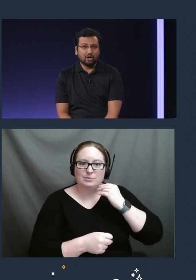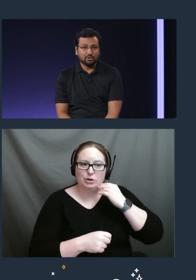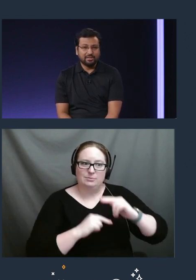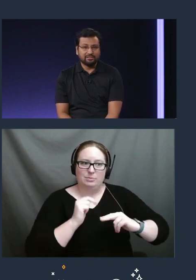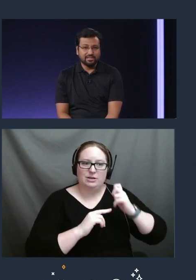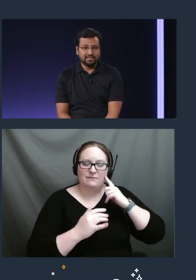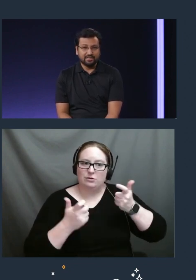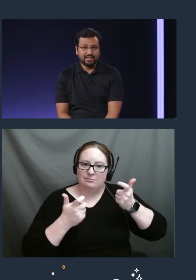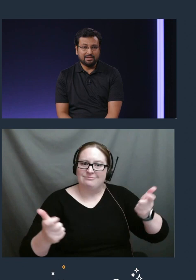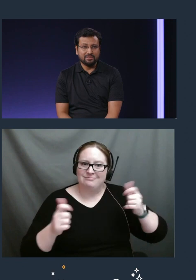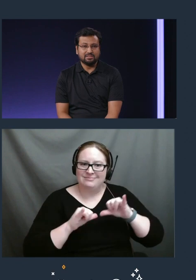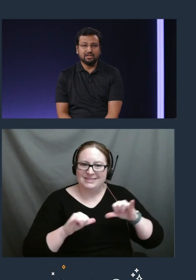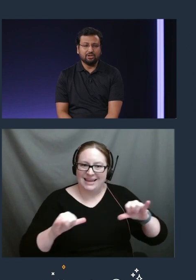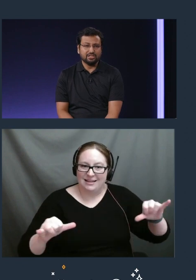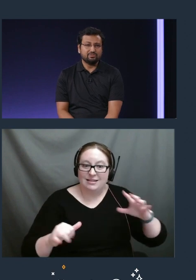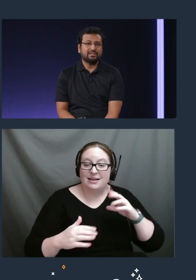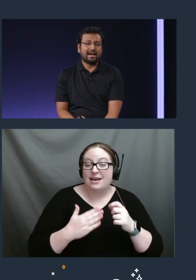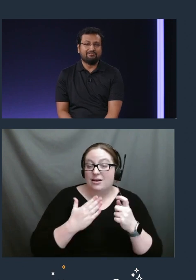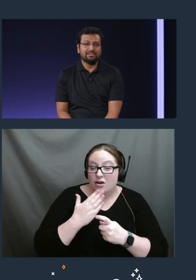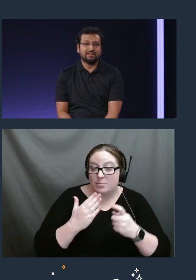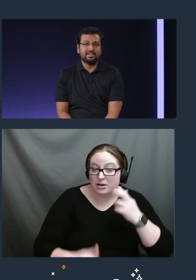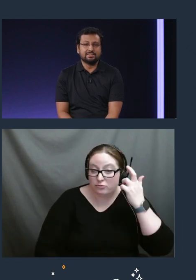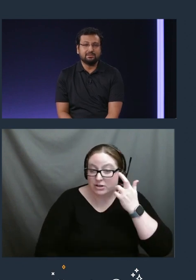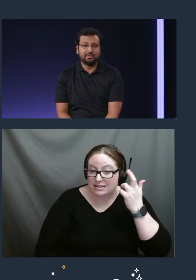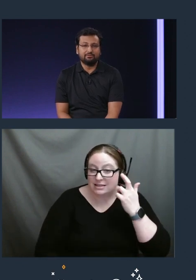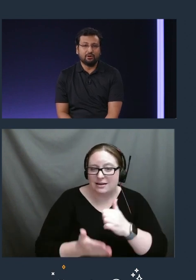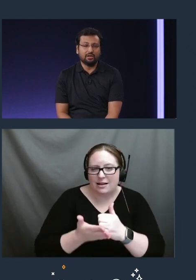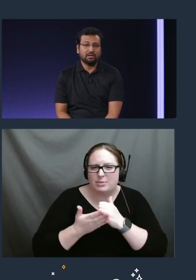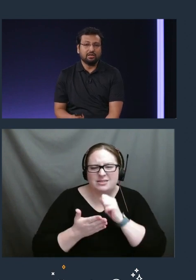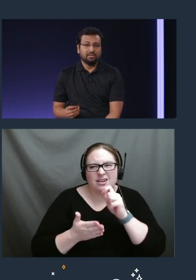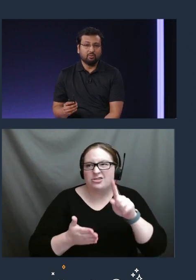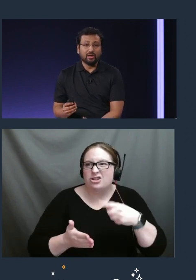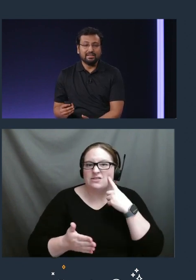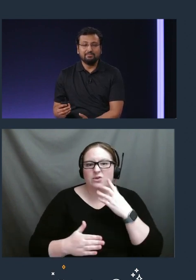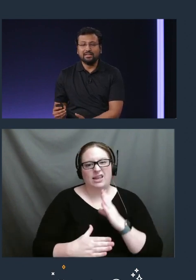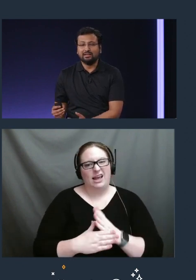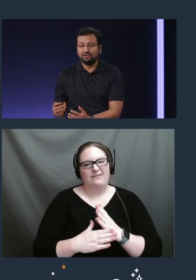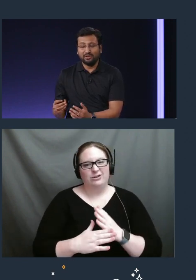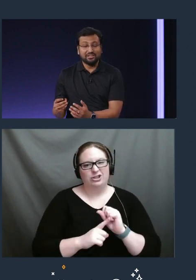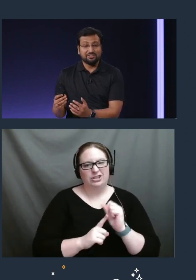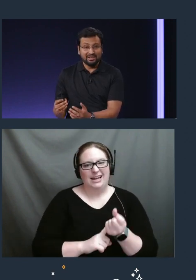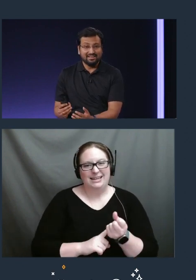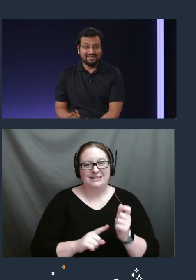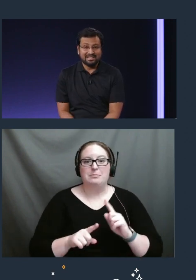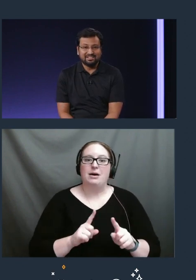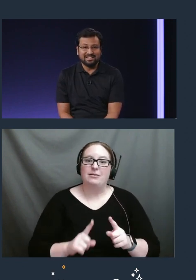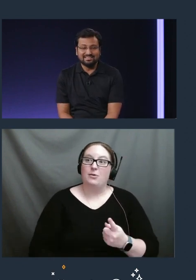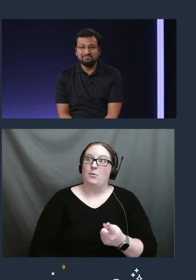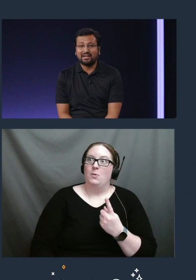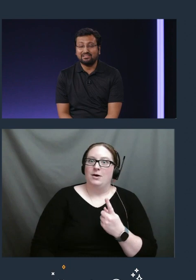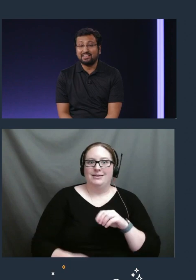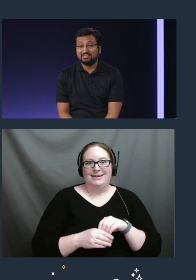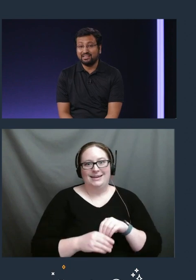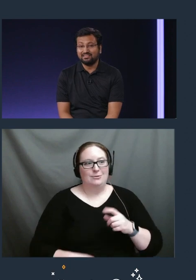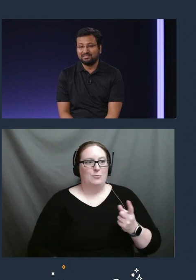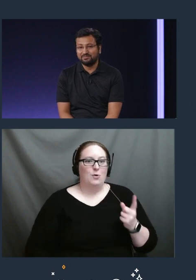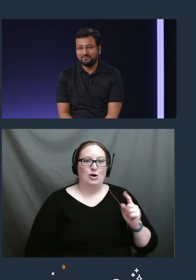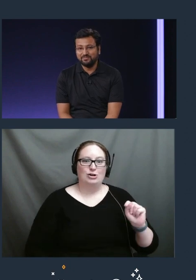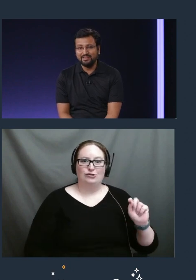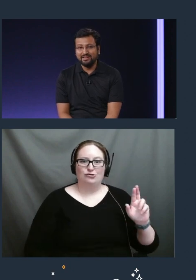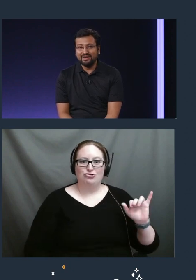like automated reasoning help us not just for the average case, but for the one in a trillion edge case that matters at